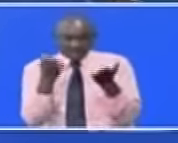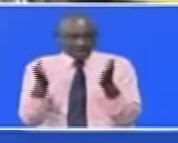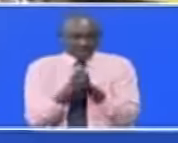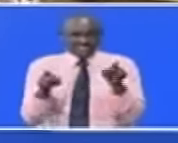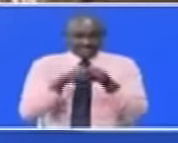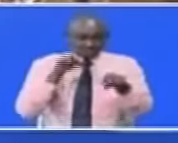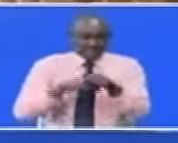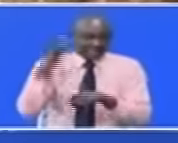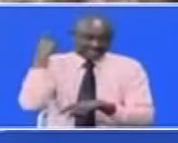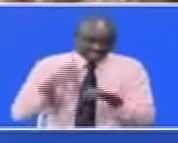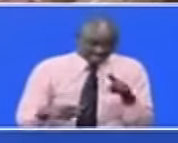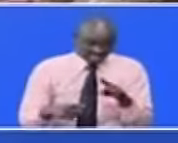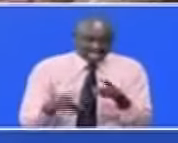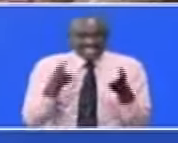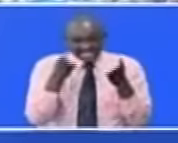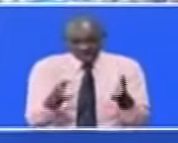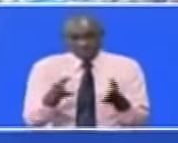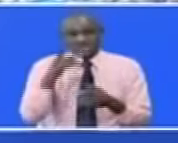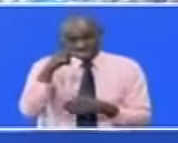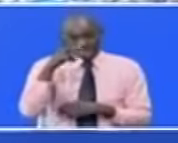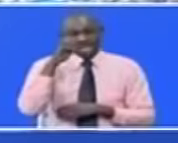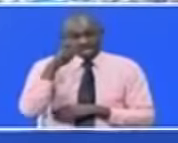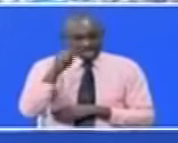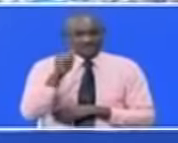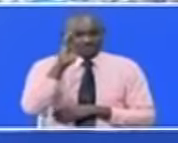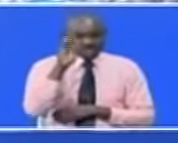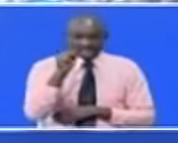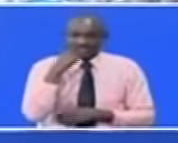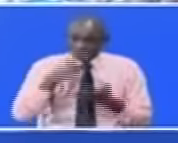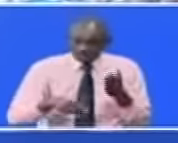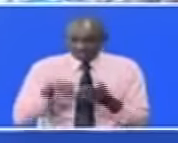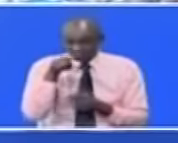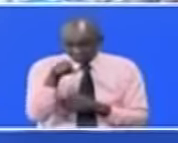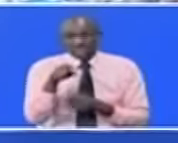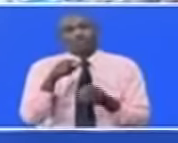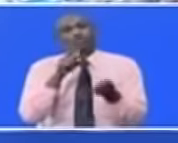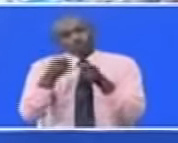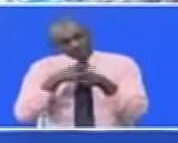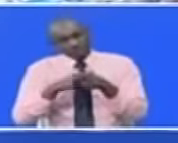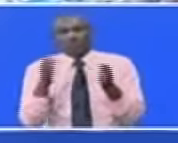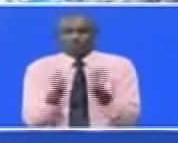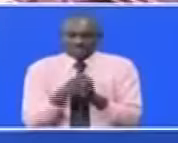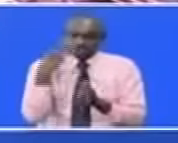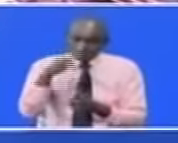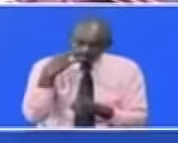period last year. According to KNBS, average retail prices for tomatoes and sukuma wiki rose